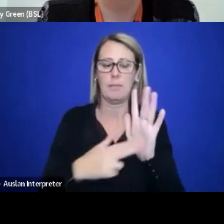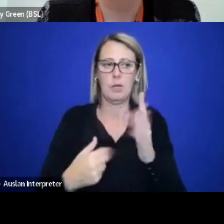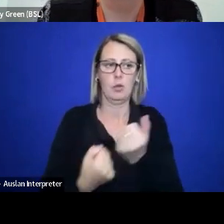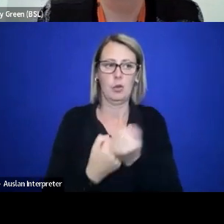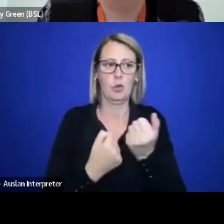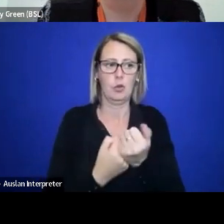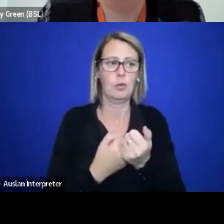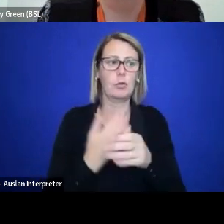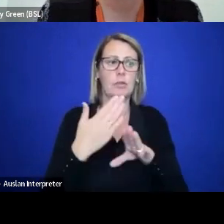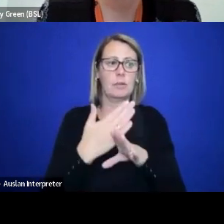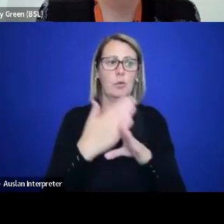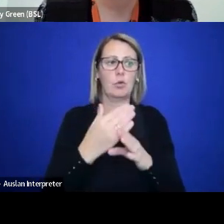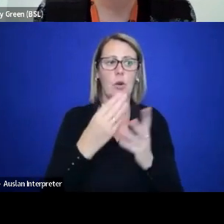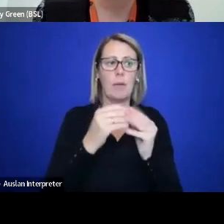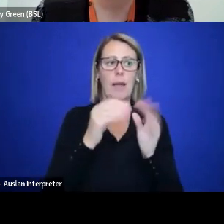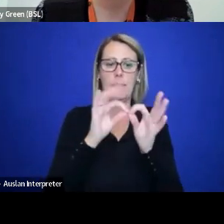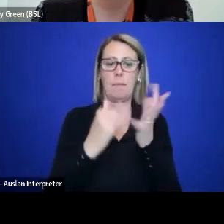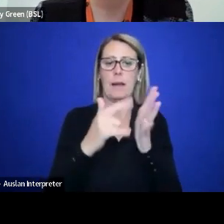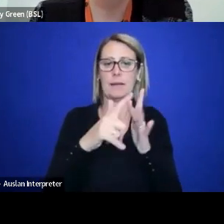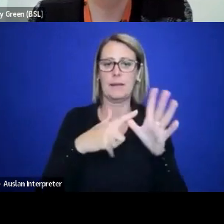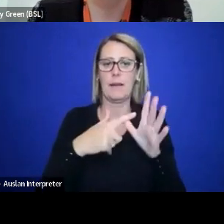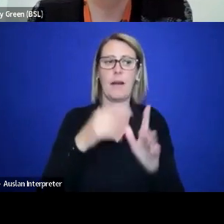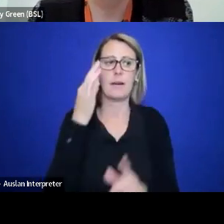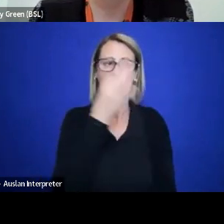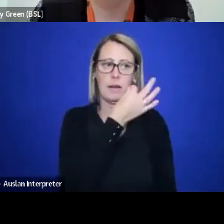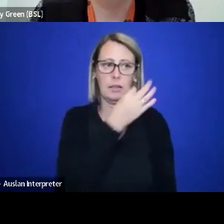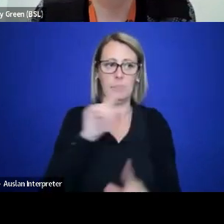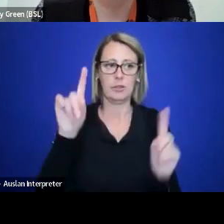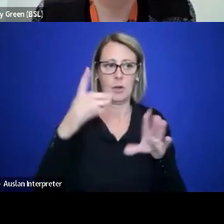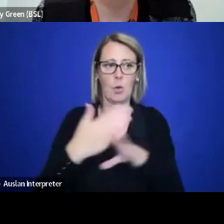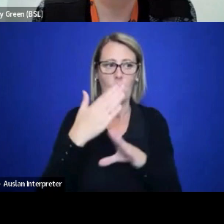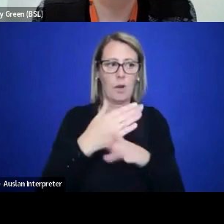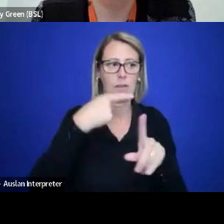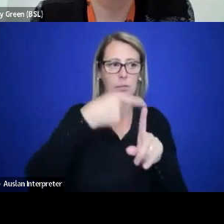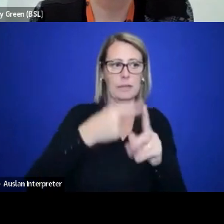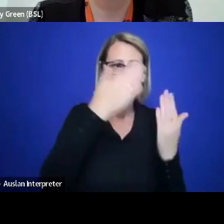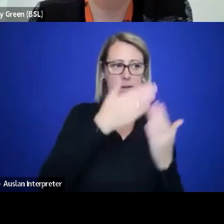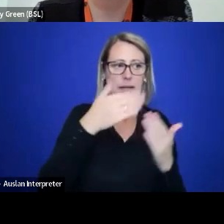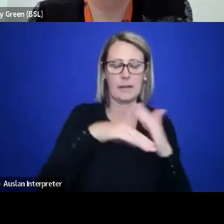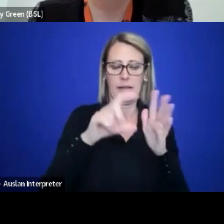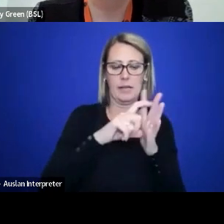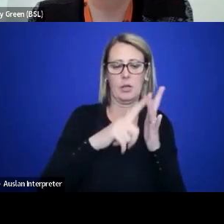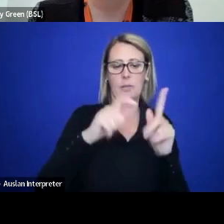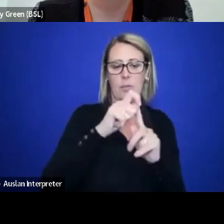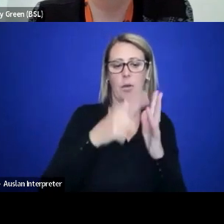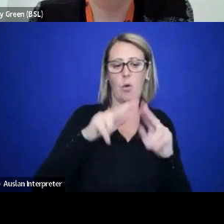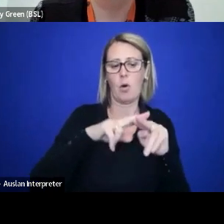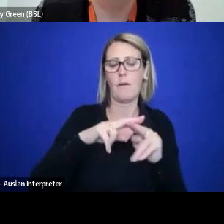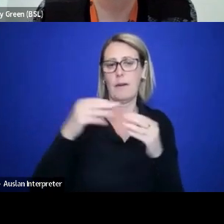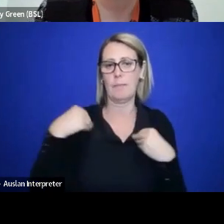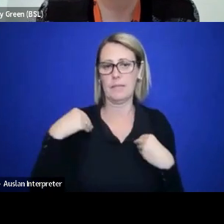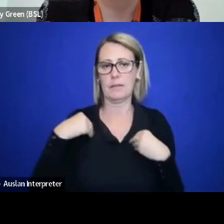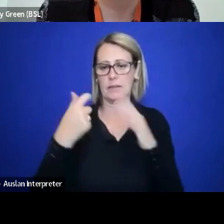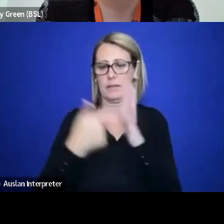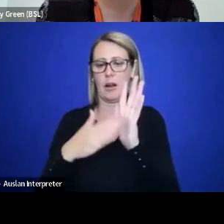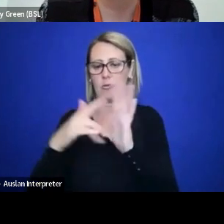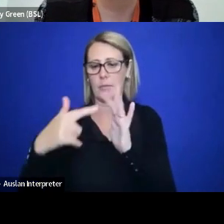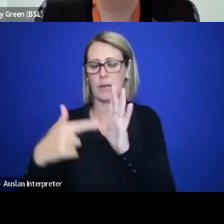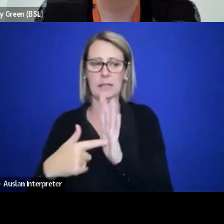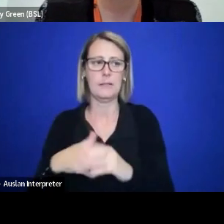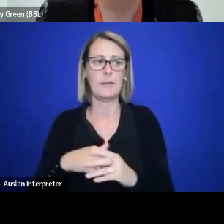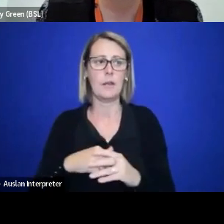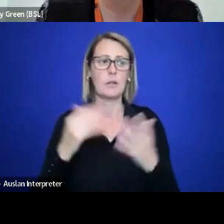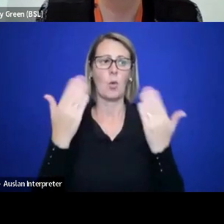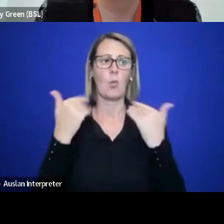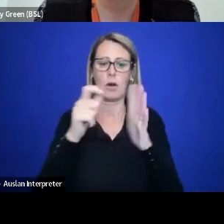at Banksia Gardens. She currently works while studying her diploma in business at RMIT University. Welcome,